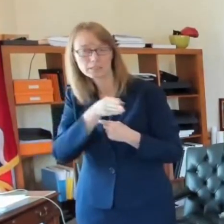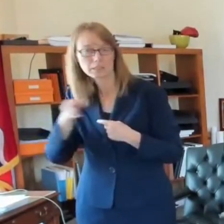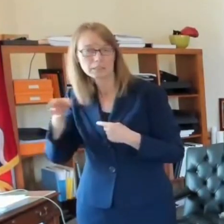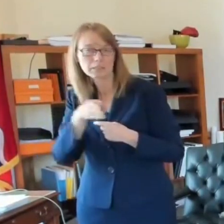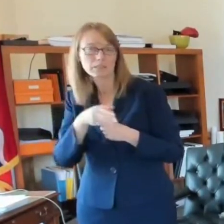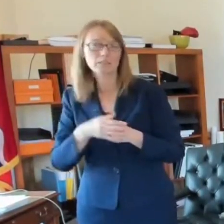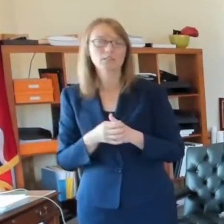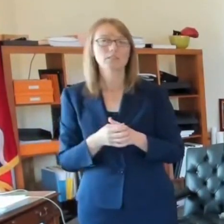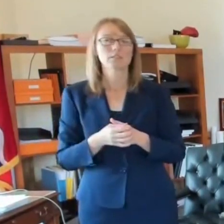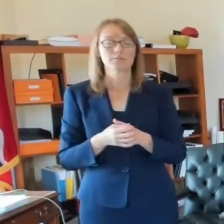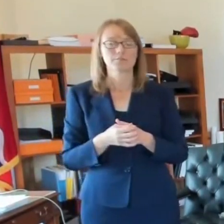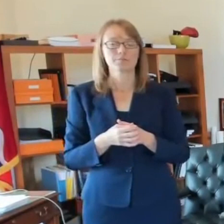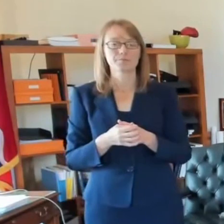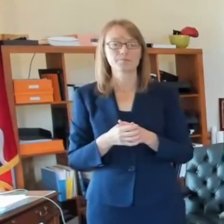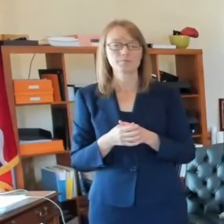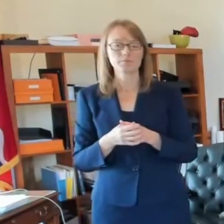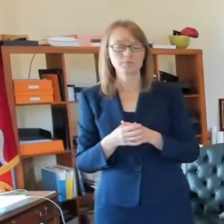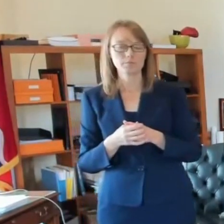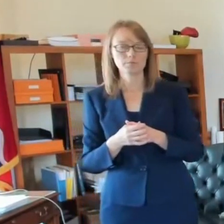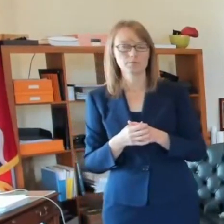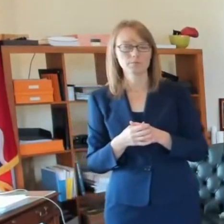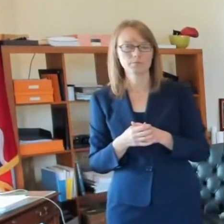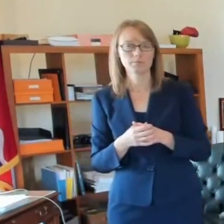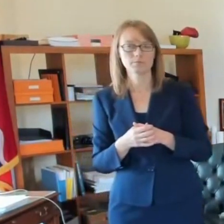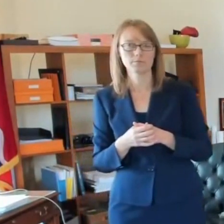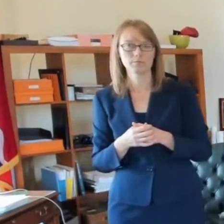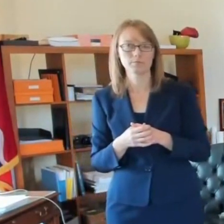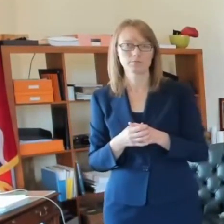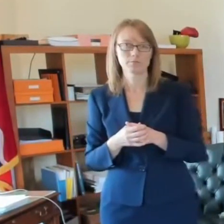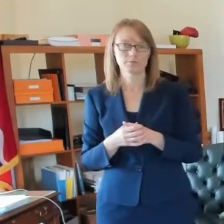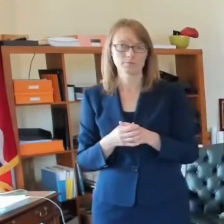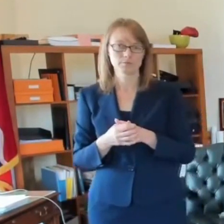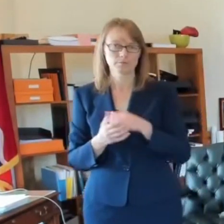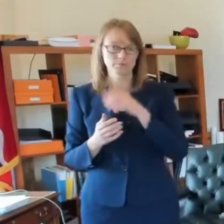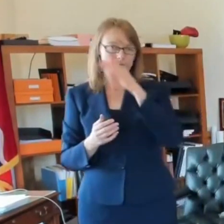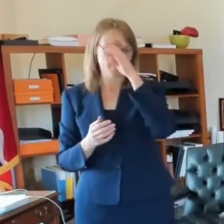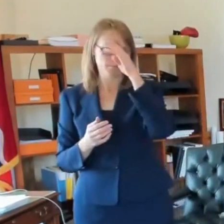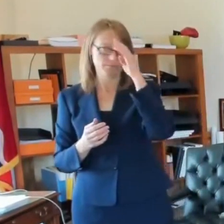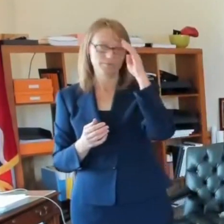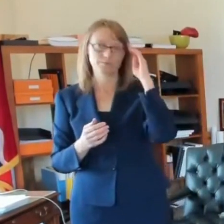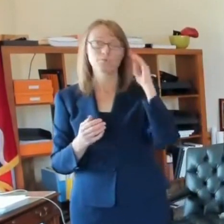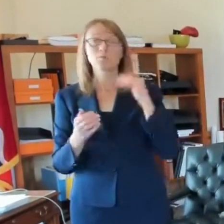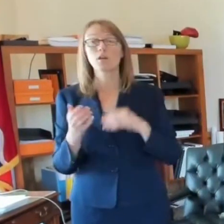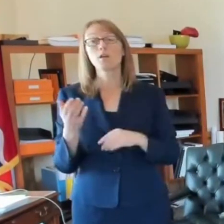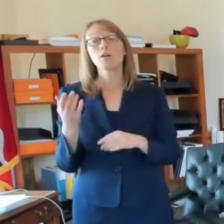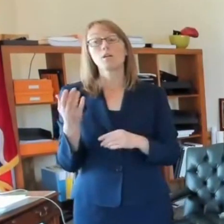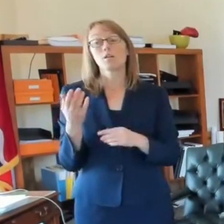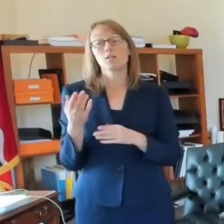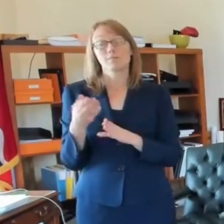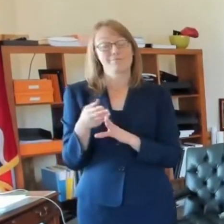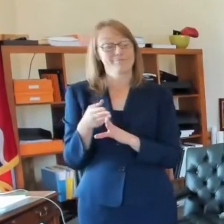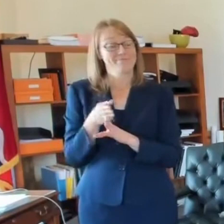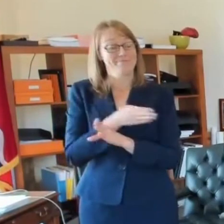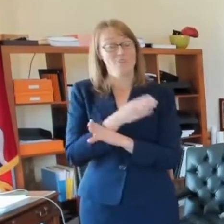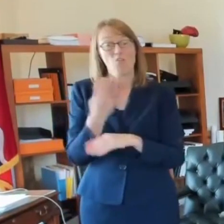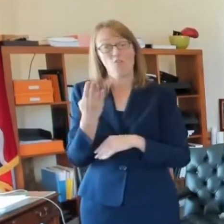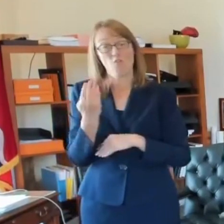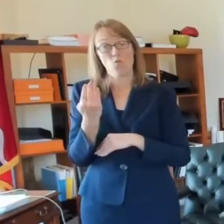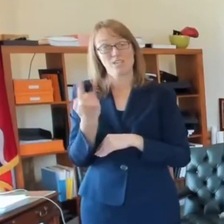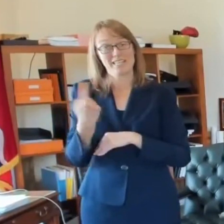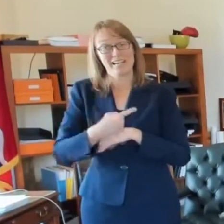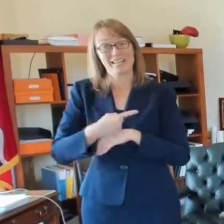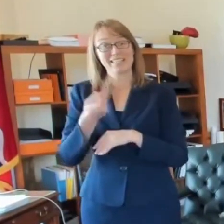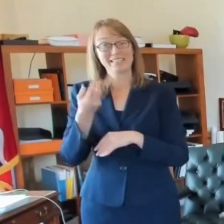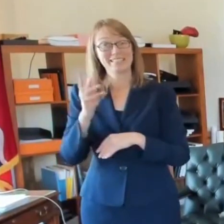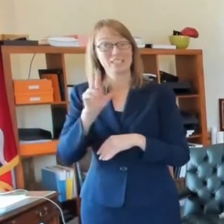We still see that the last 14 days, the highest number of cases was in the 63116 zip